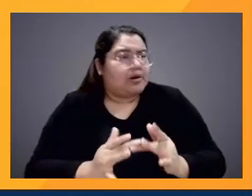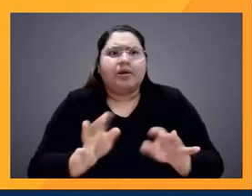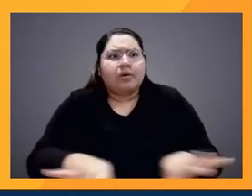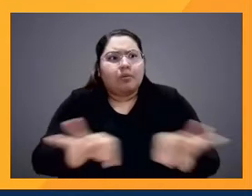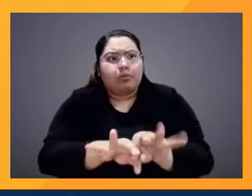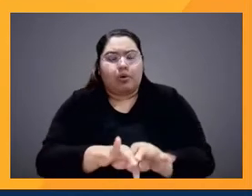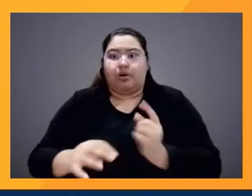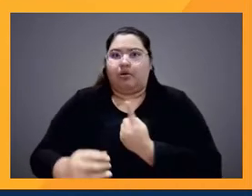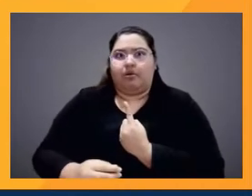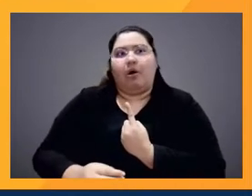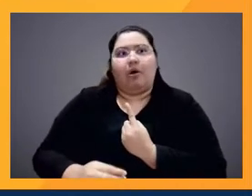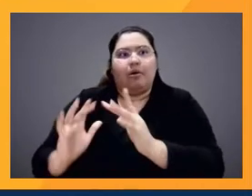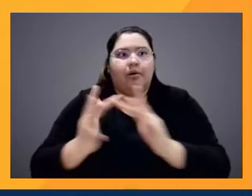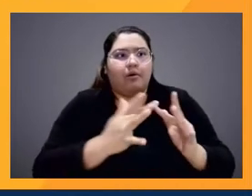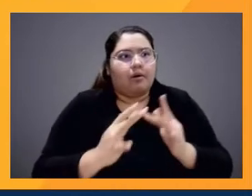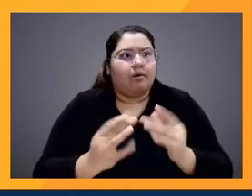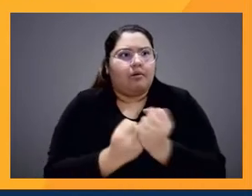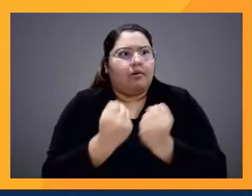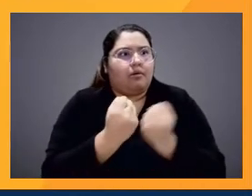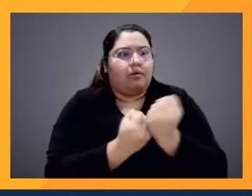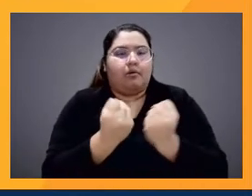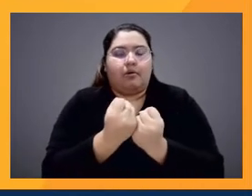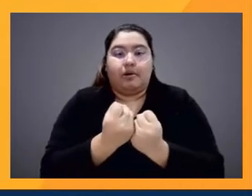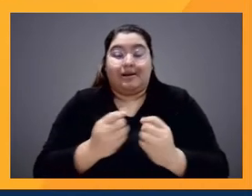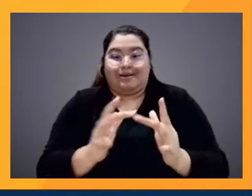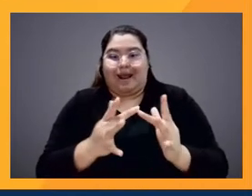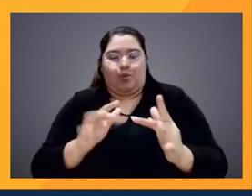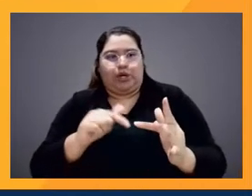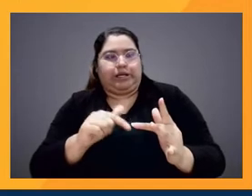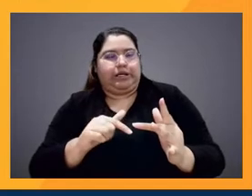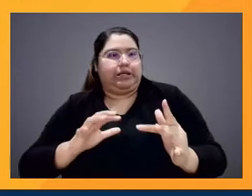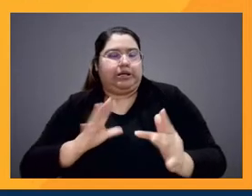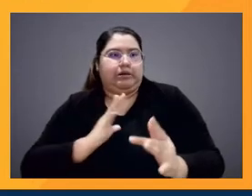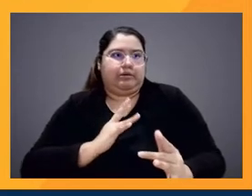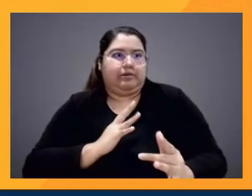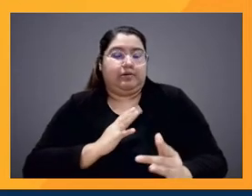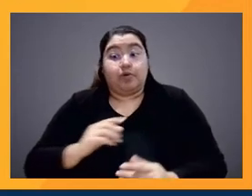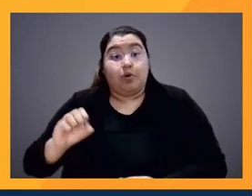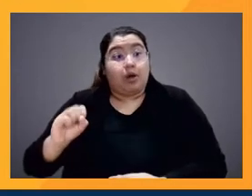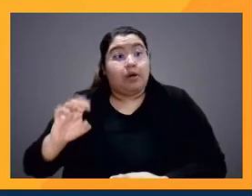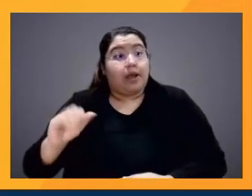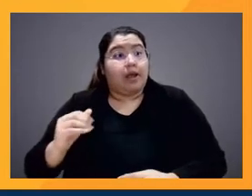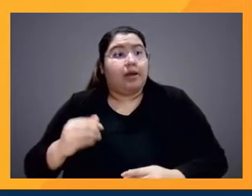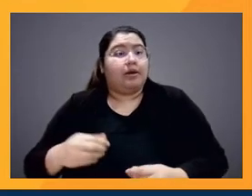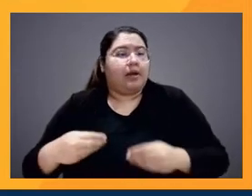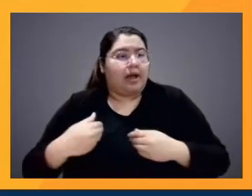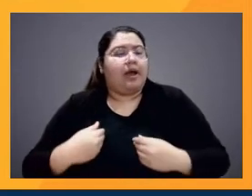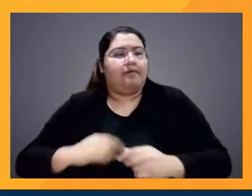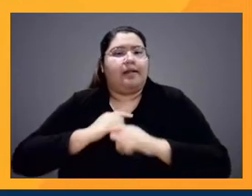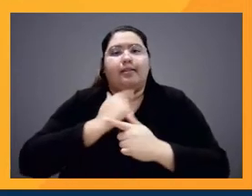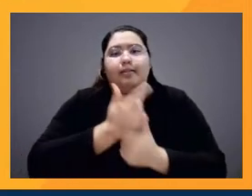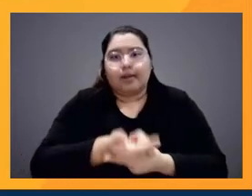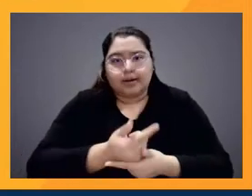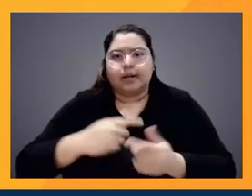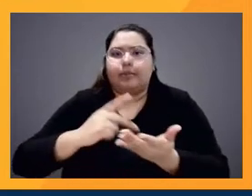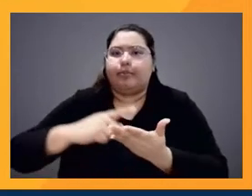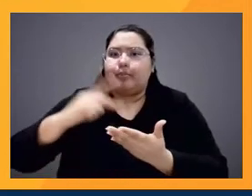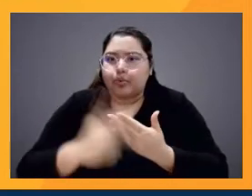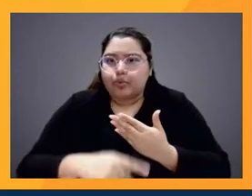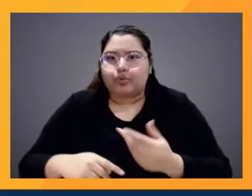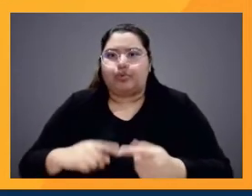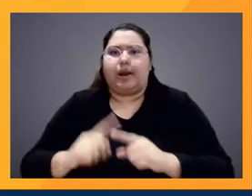often referred to as a little agency, unknown, but the best kept secret. And I think in reality, the SBA